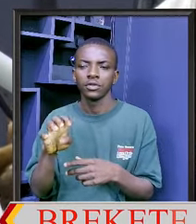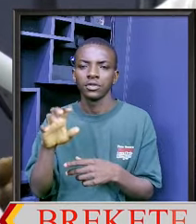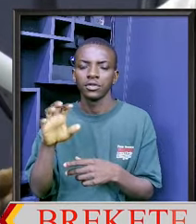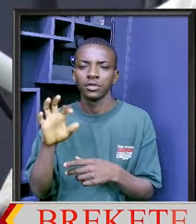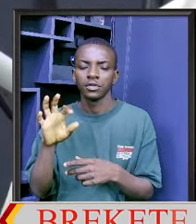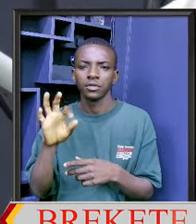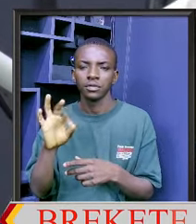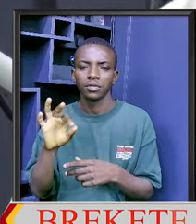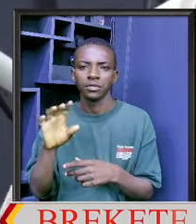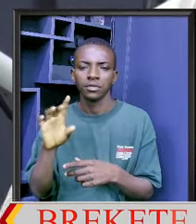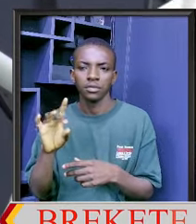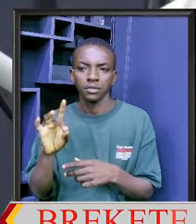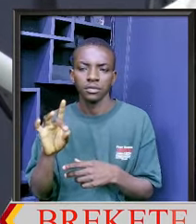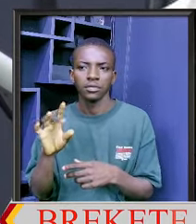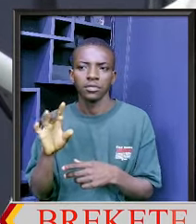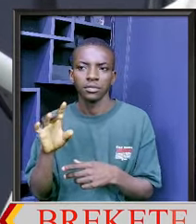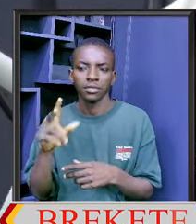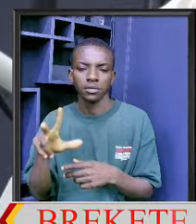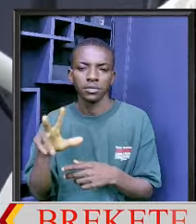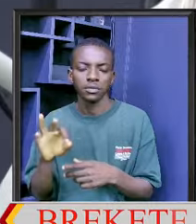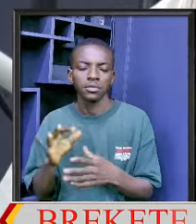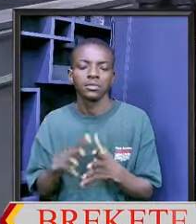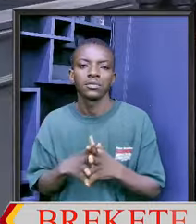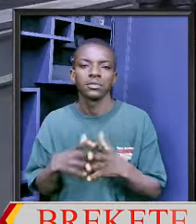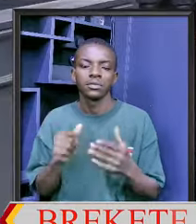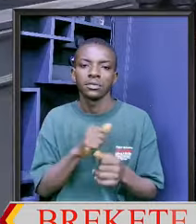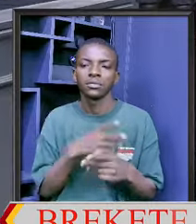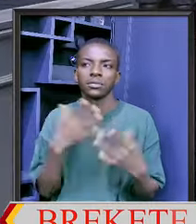40, 39. Okay, so thank you very much. Make we appreciate her.